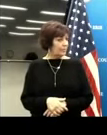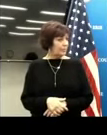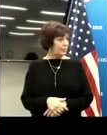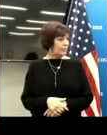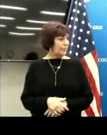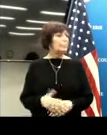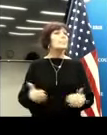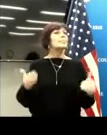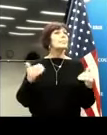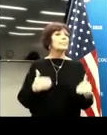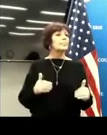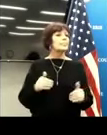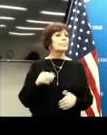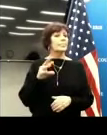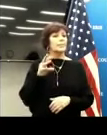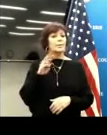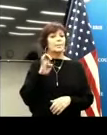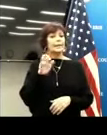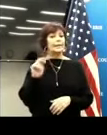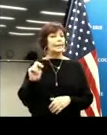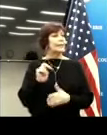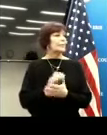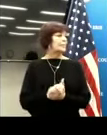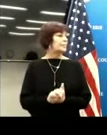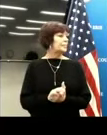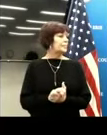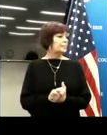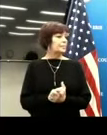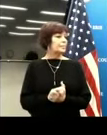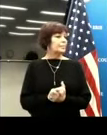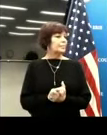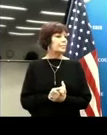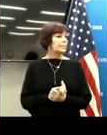We'll move on to WBEN. Is WBEN on?